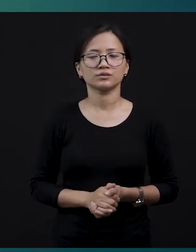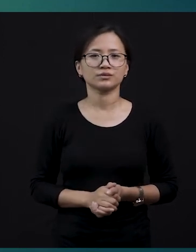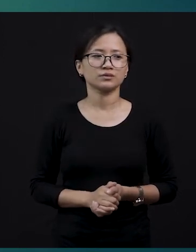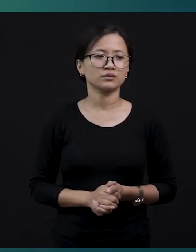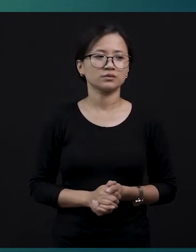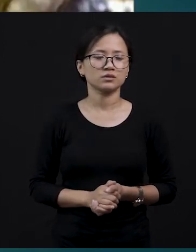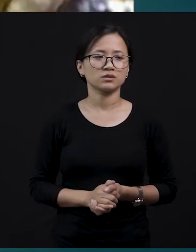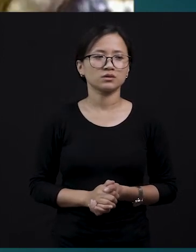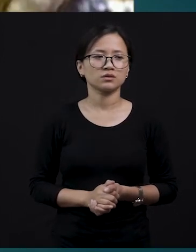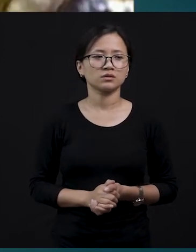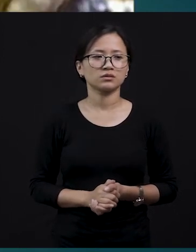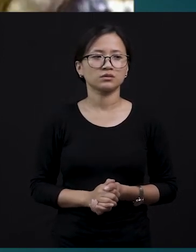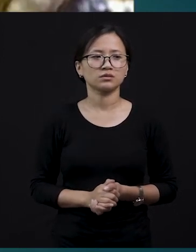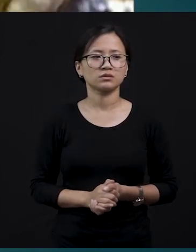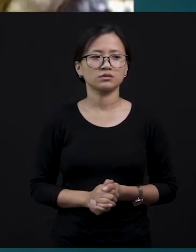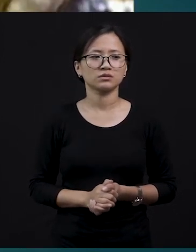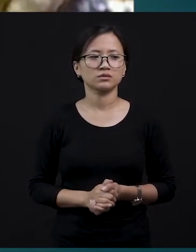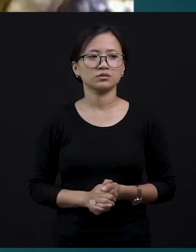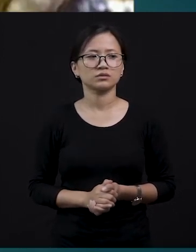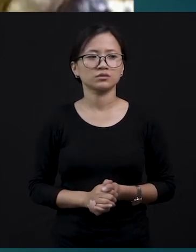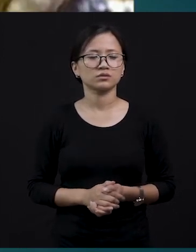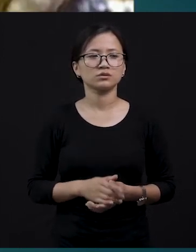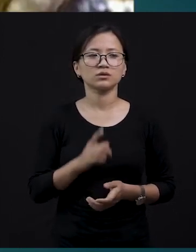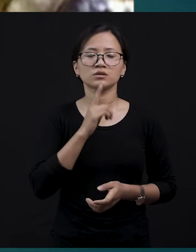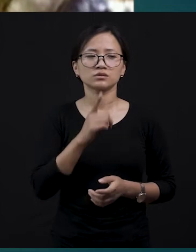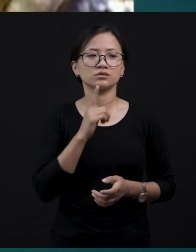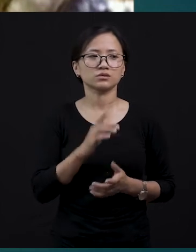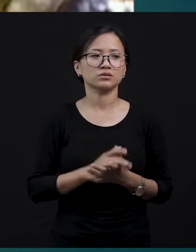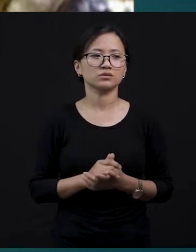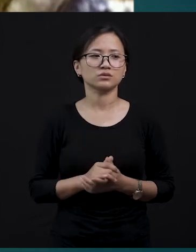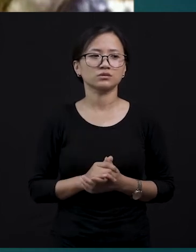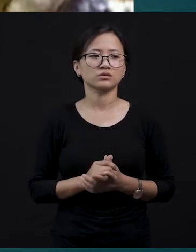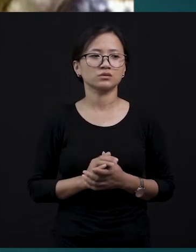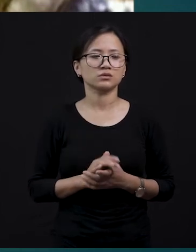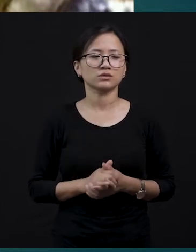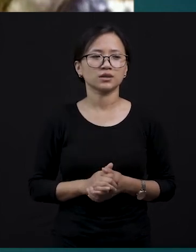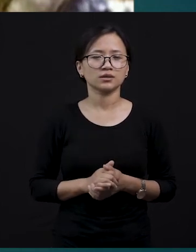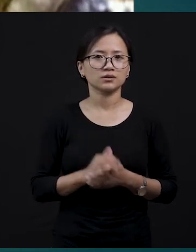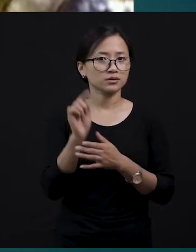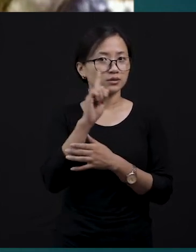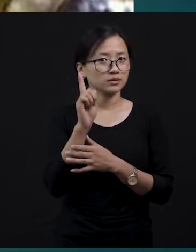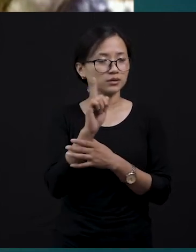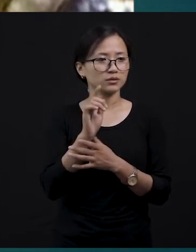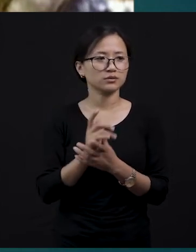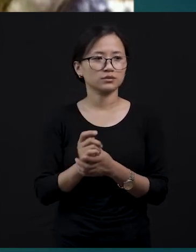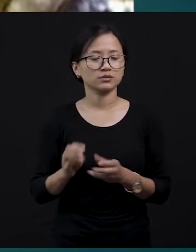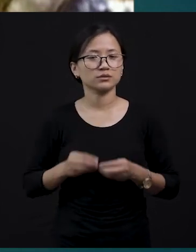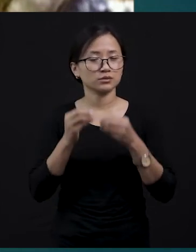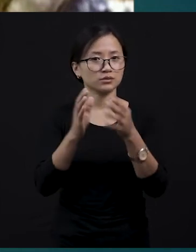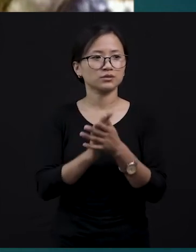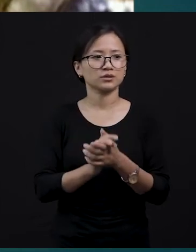this rattlesnake. And this is what I'm talking about. This is the tail of a rattlesnake, and the rattling is